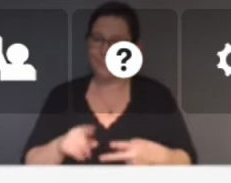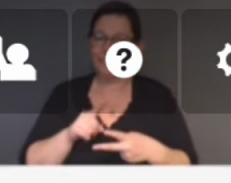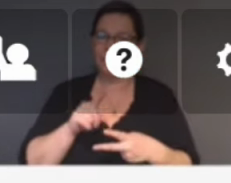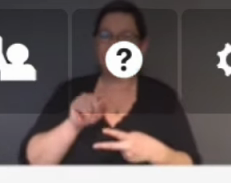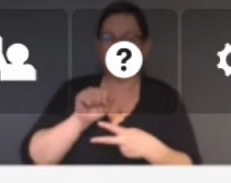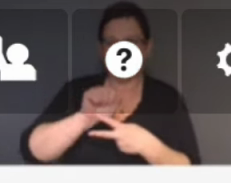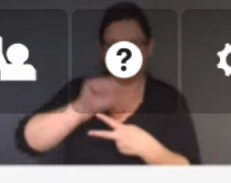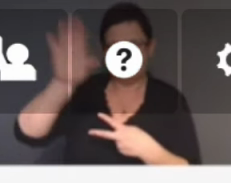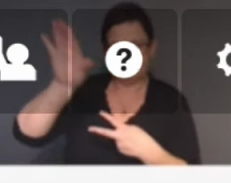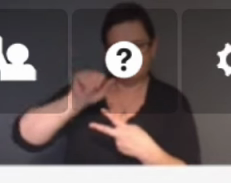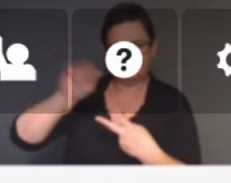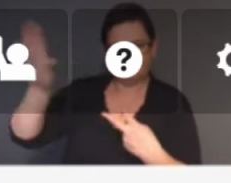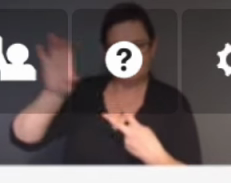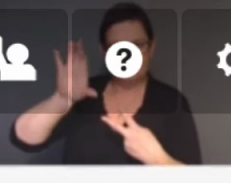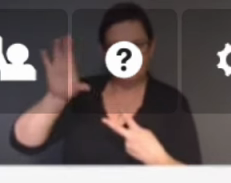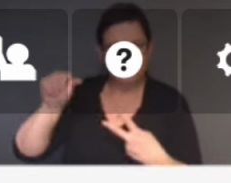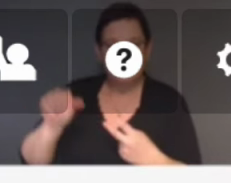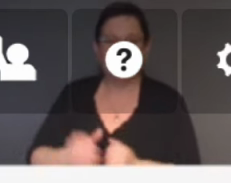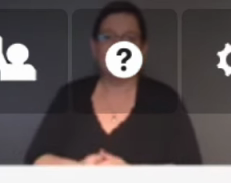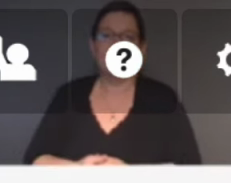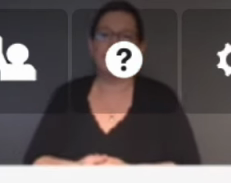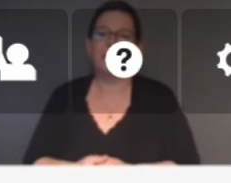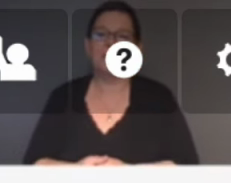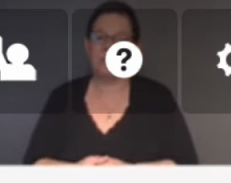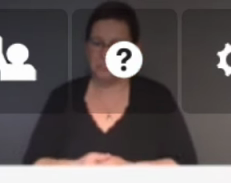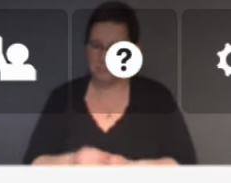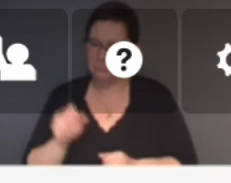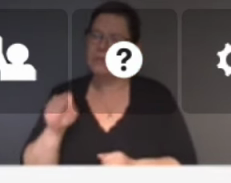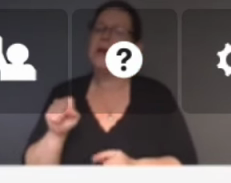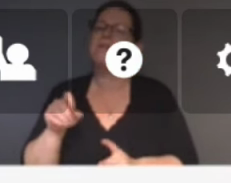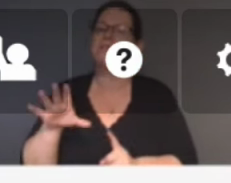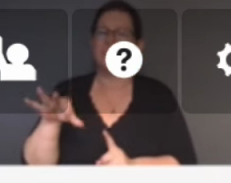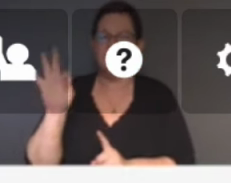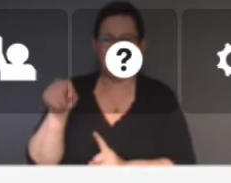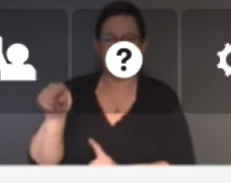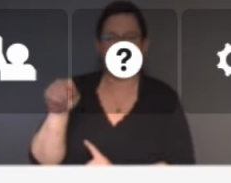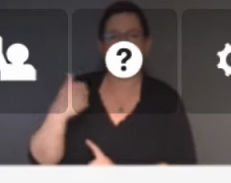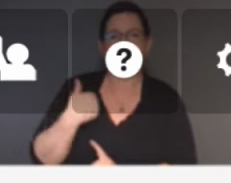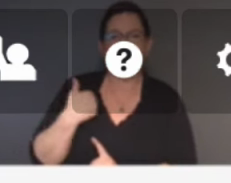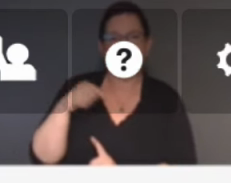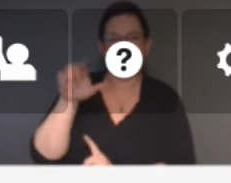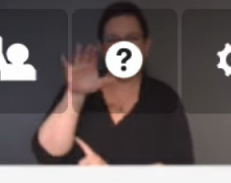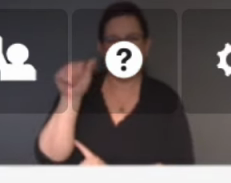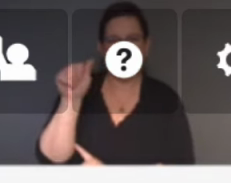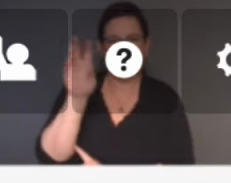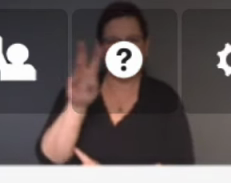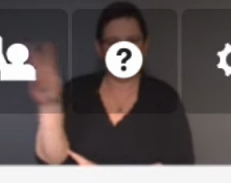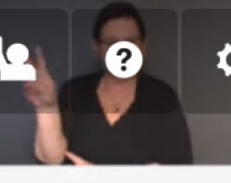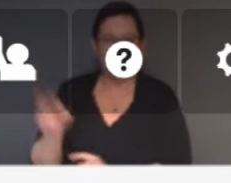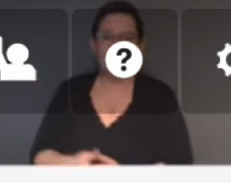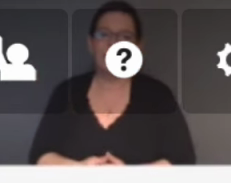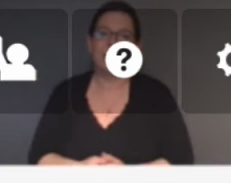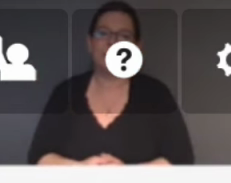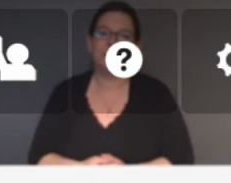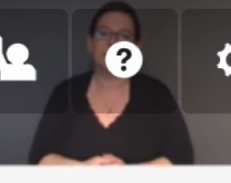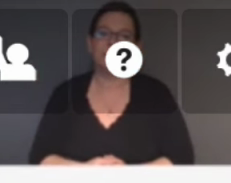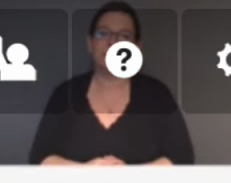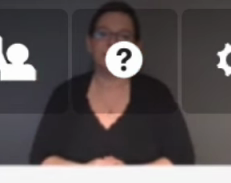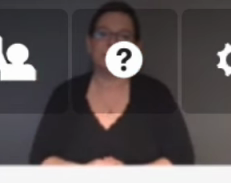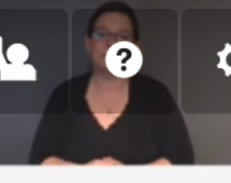You can easily find these forms at canada.ca. First form is the Canada Child Benefit